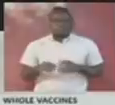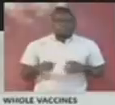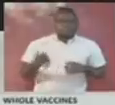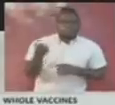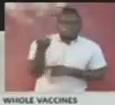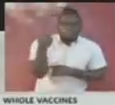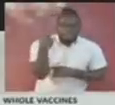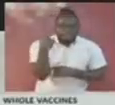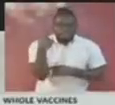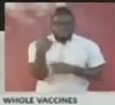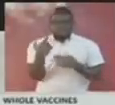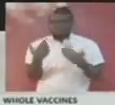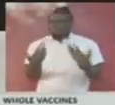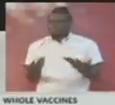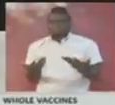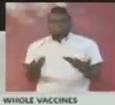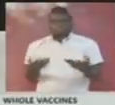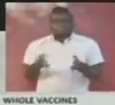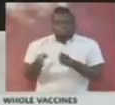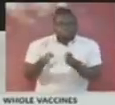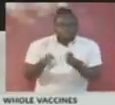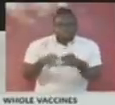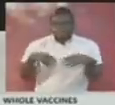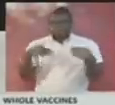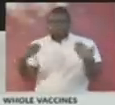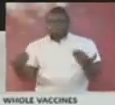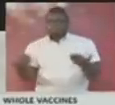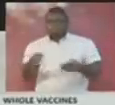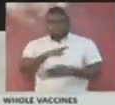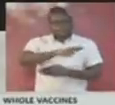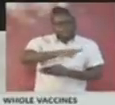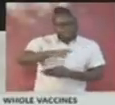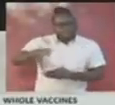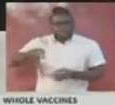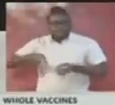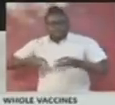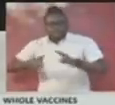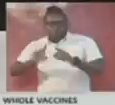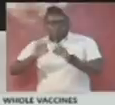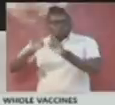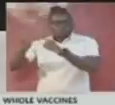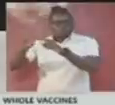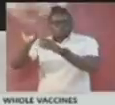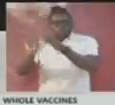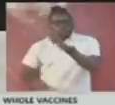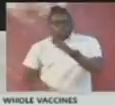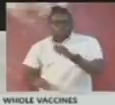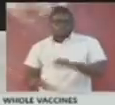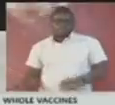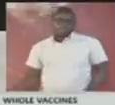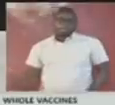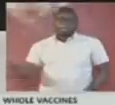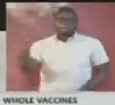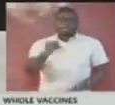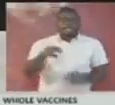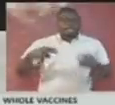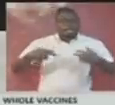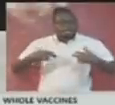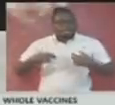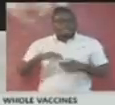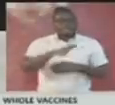by which you get to San Fernando. Just as that, there are different types of vaccines to bring